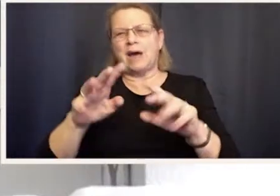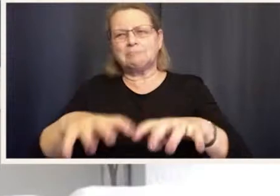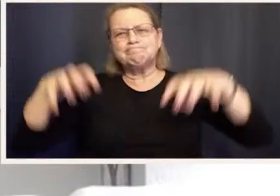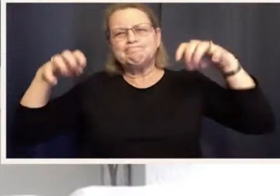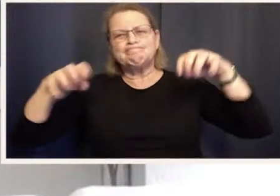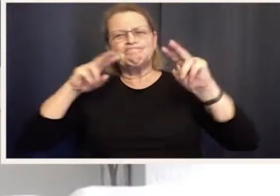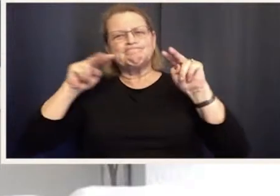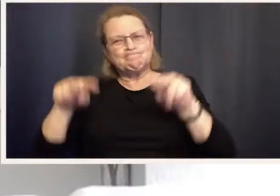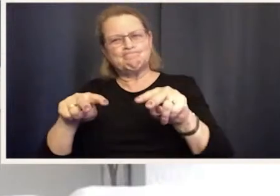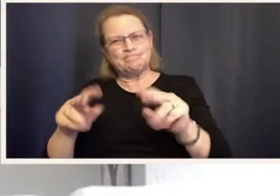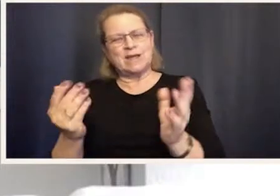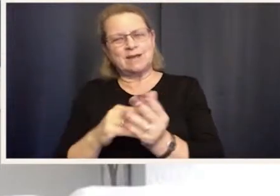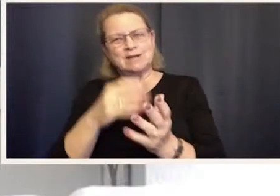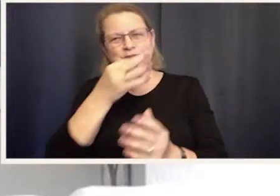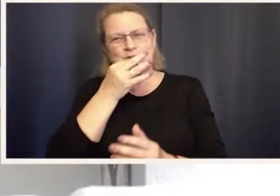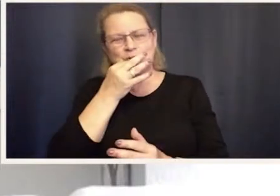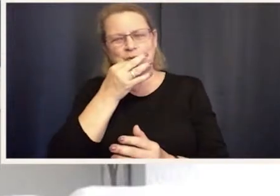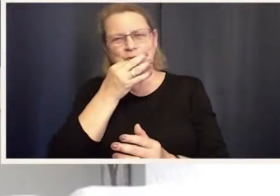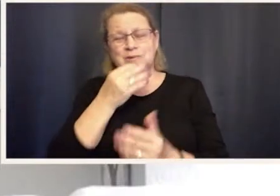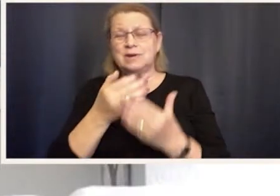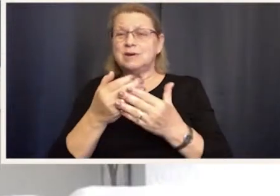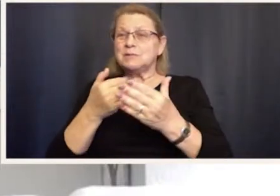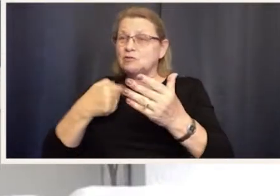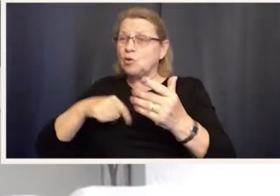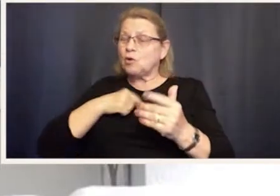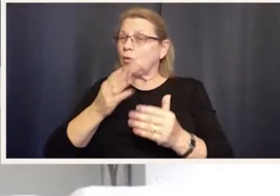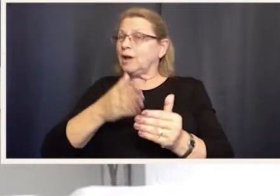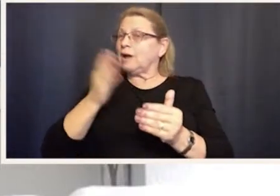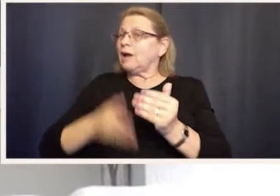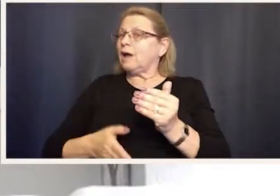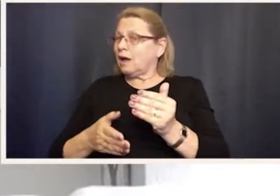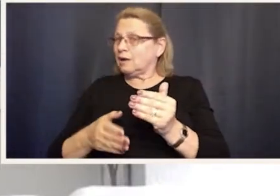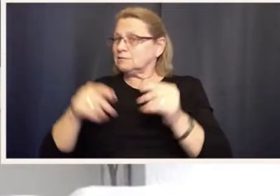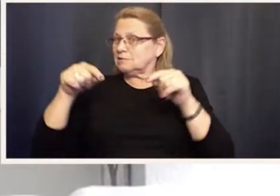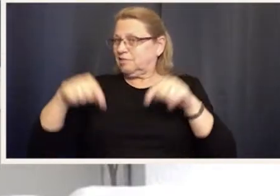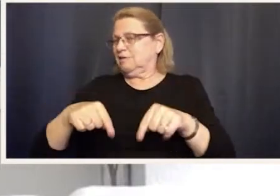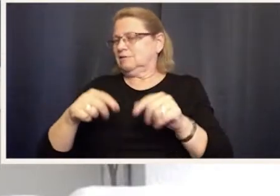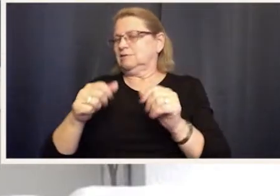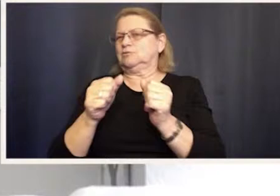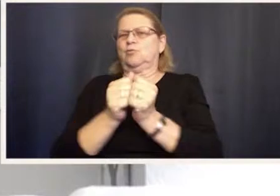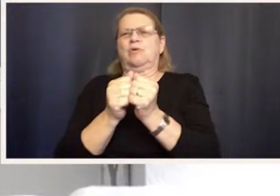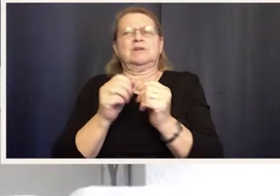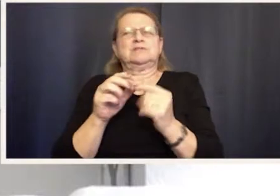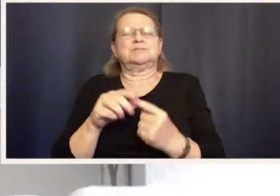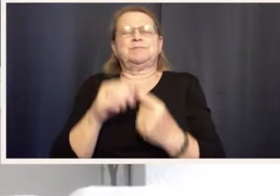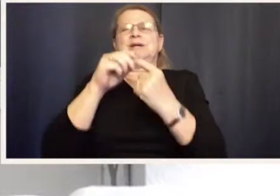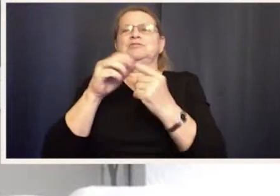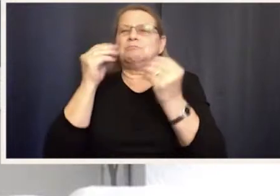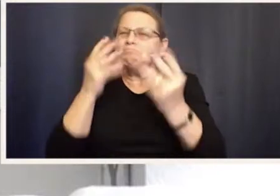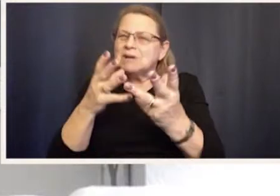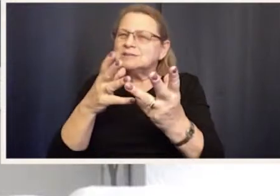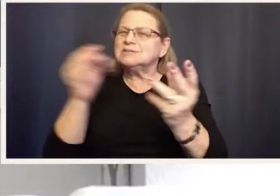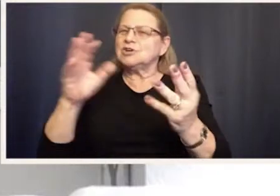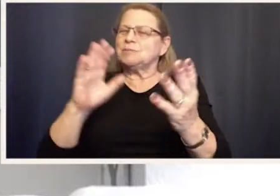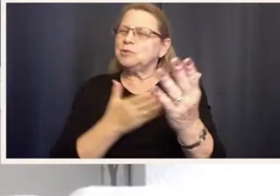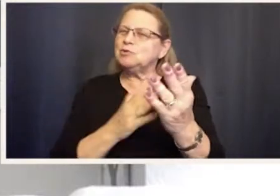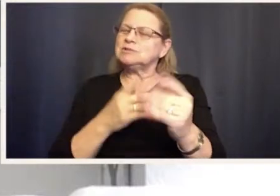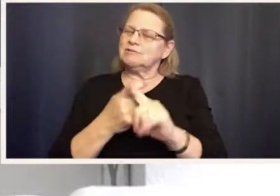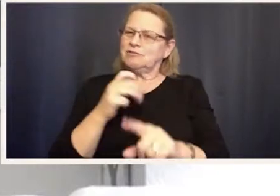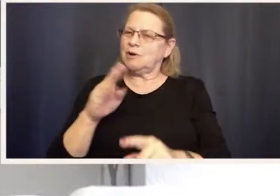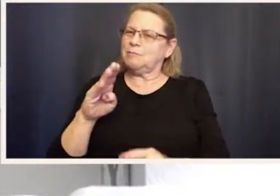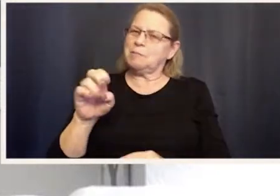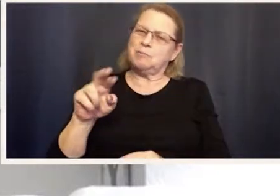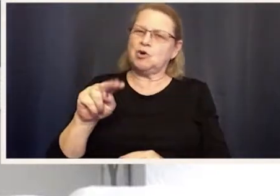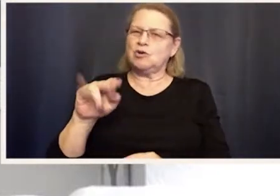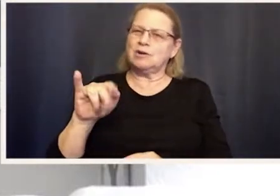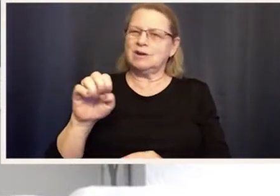soon. Before we end our virtual evening with a very special message and music from Bernie Williams,